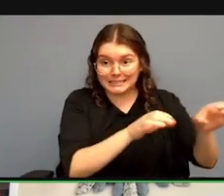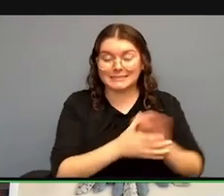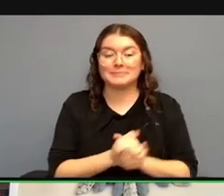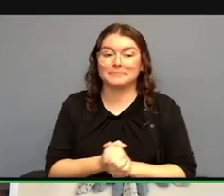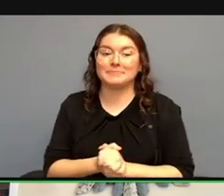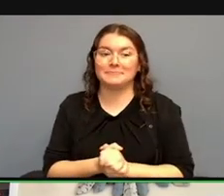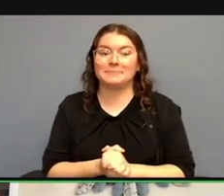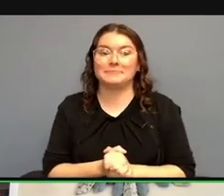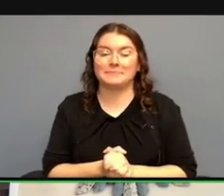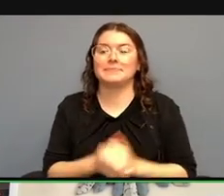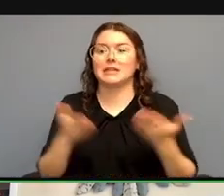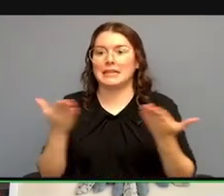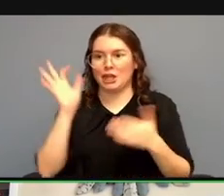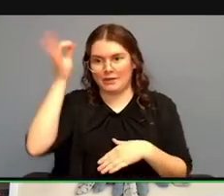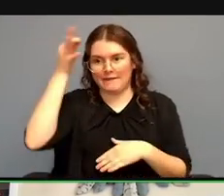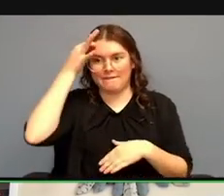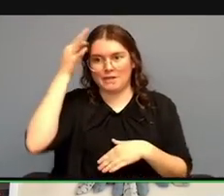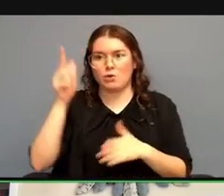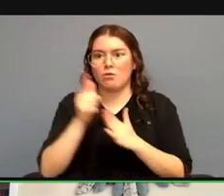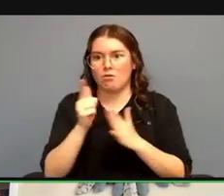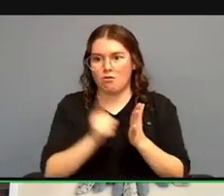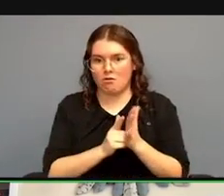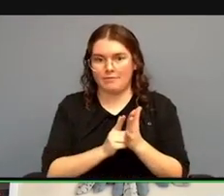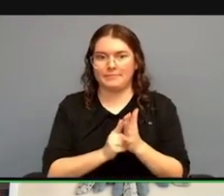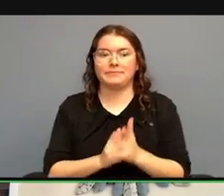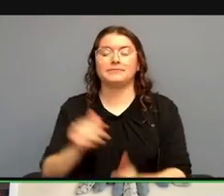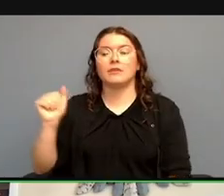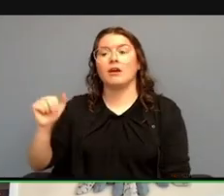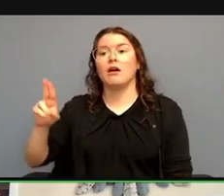in the federal law: autism,